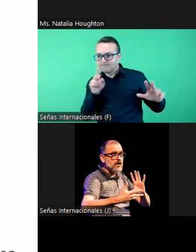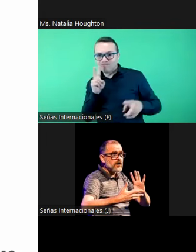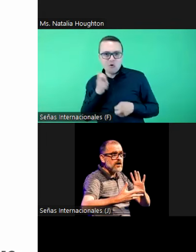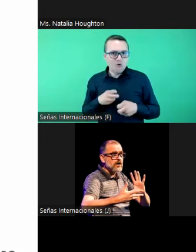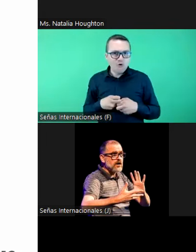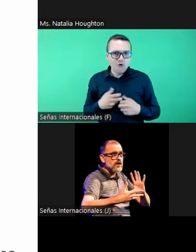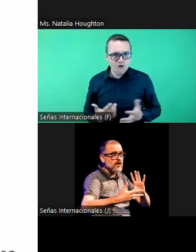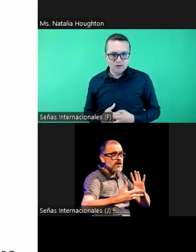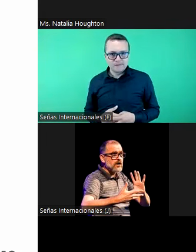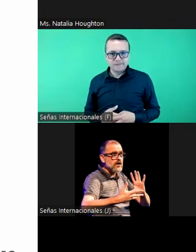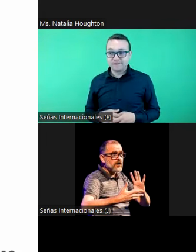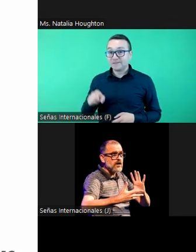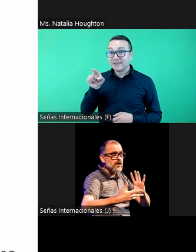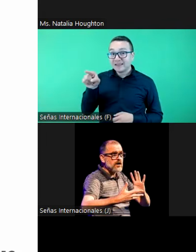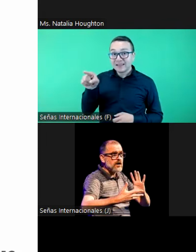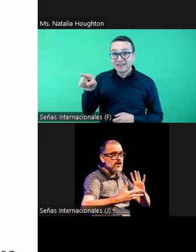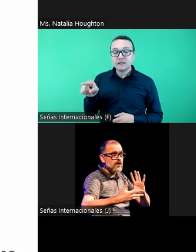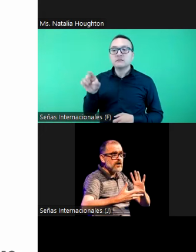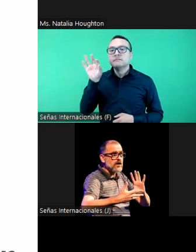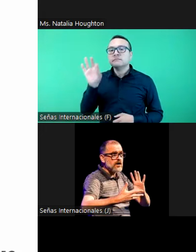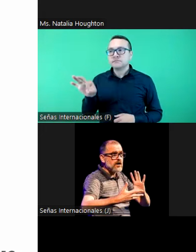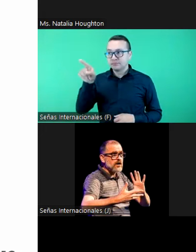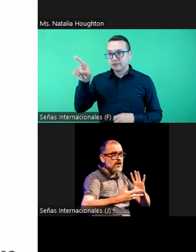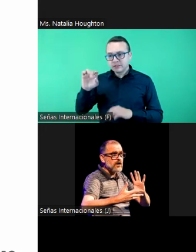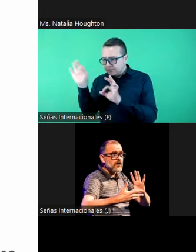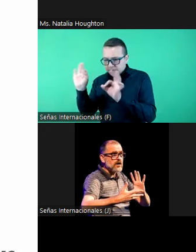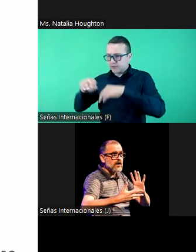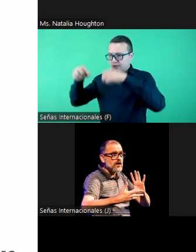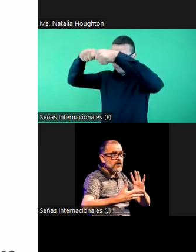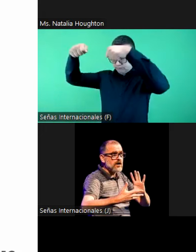say that part of these exercises